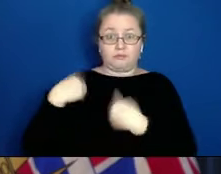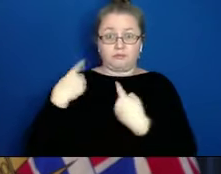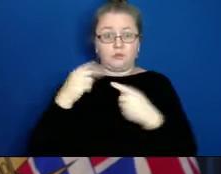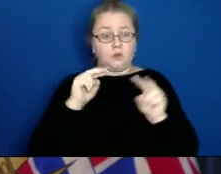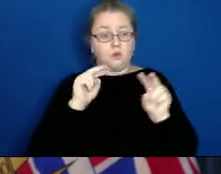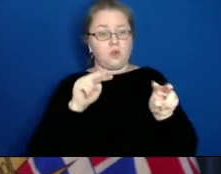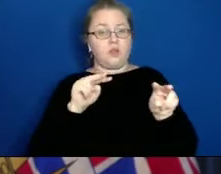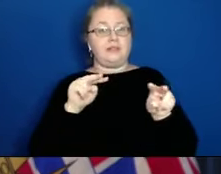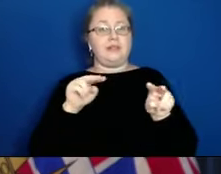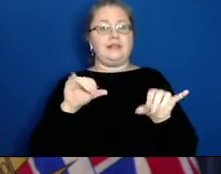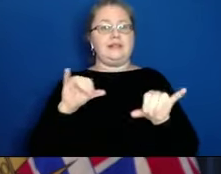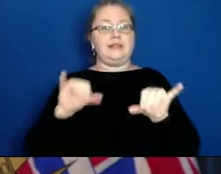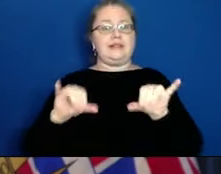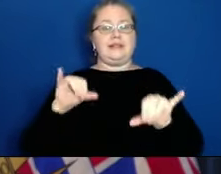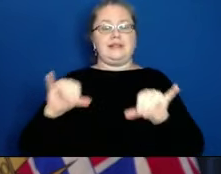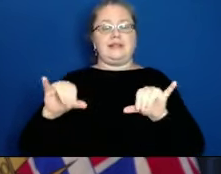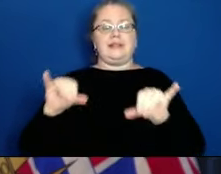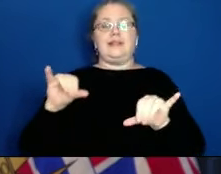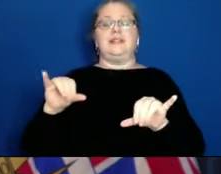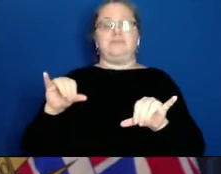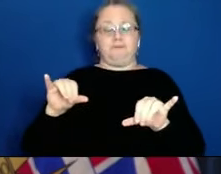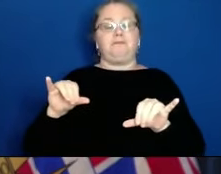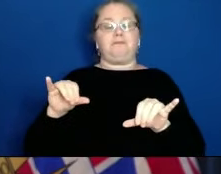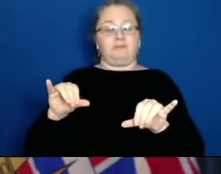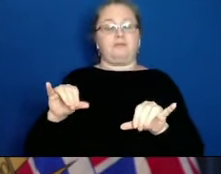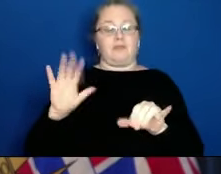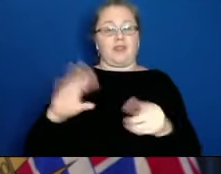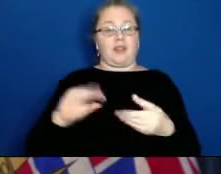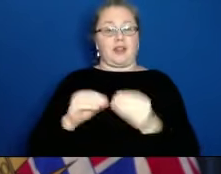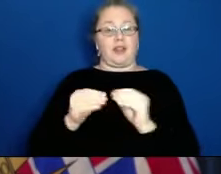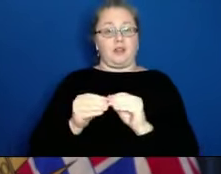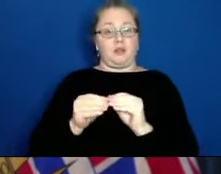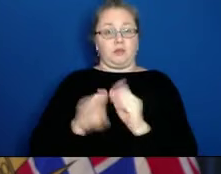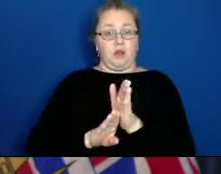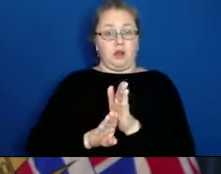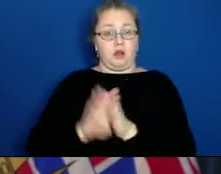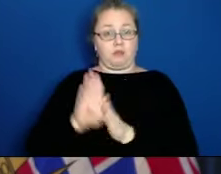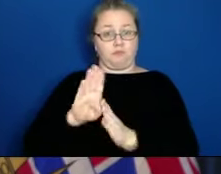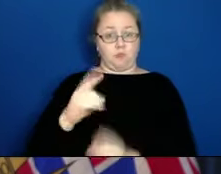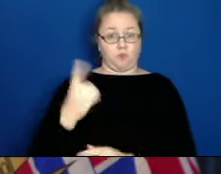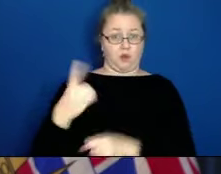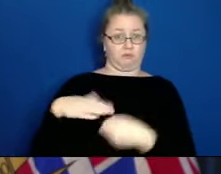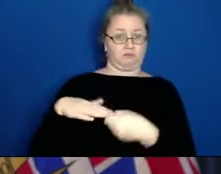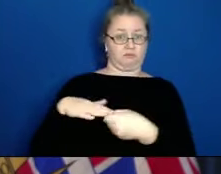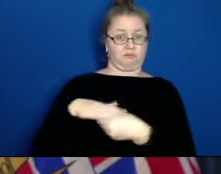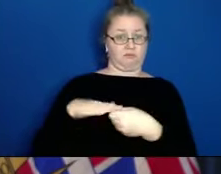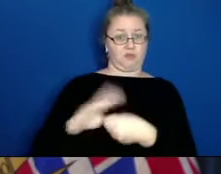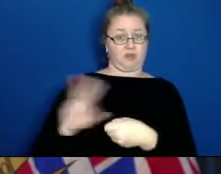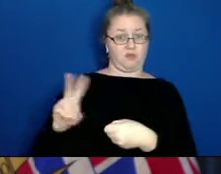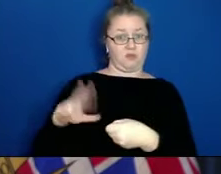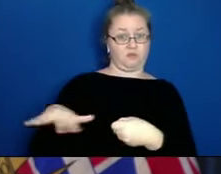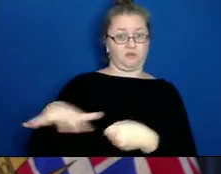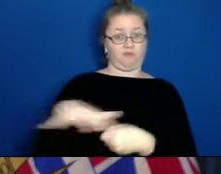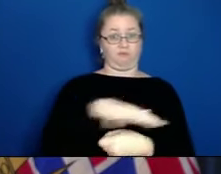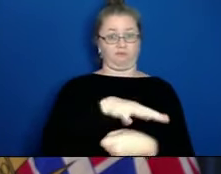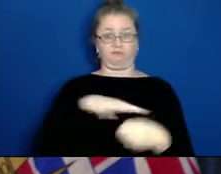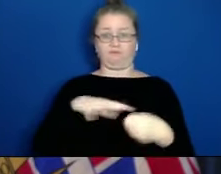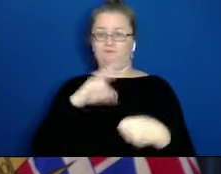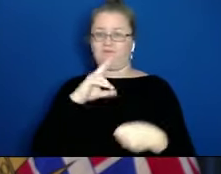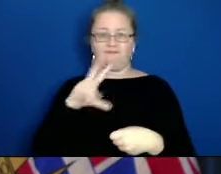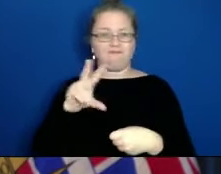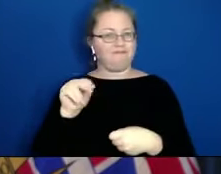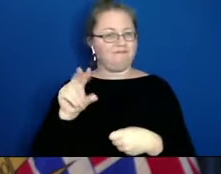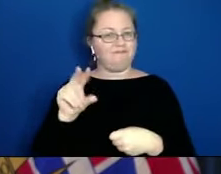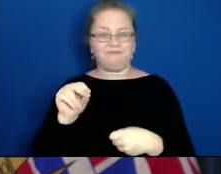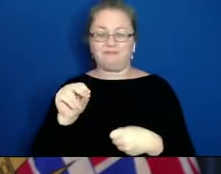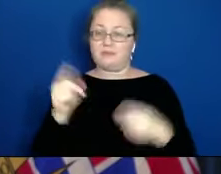become apparent that this surge in transmission is happening across the province. We are now seeing